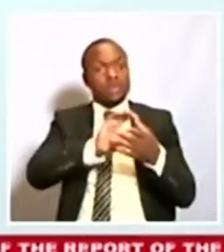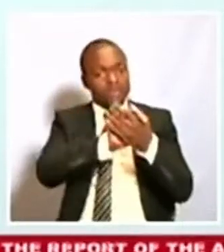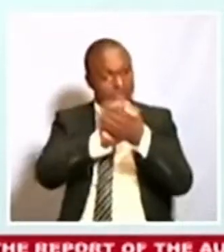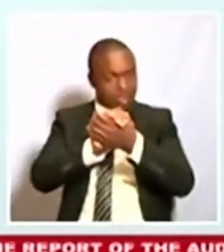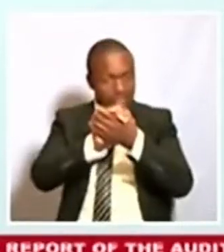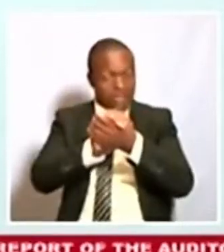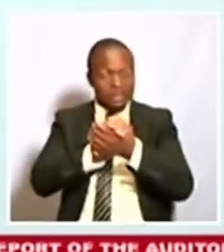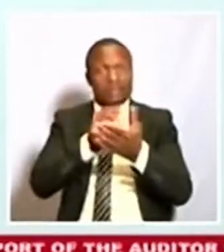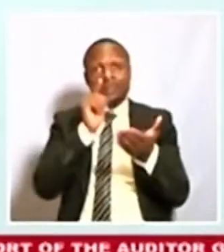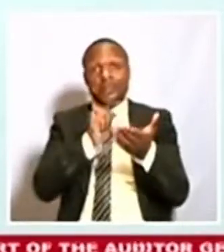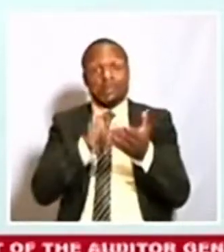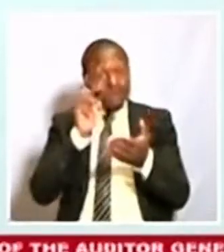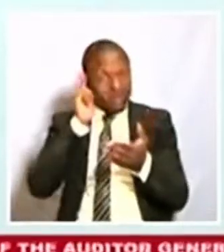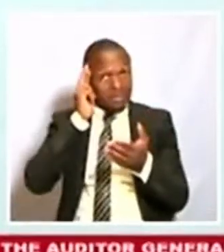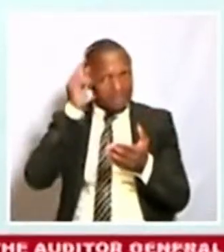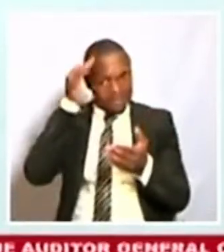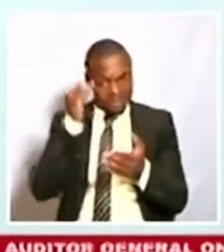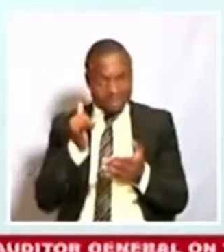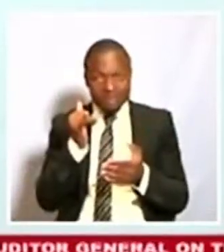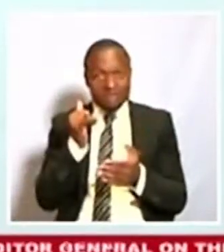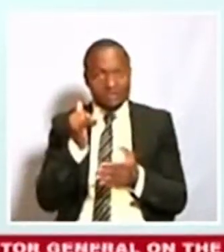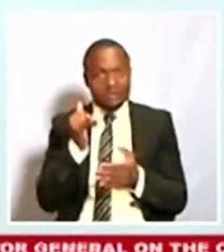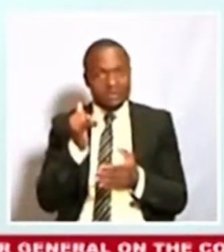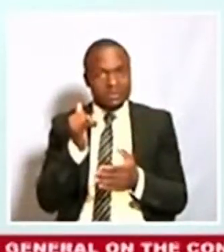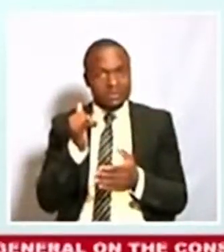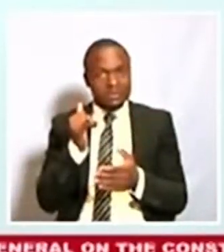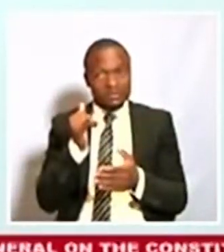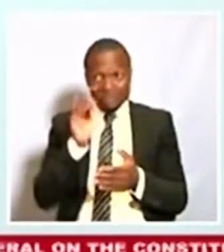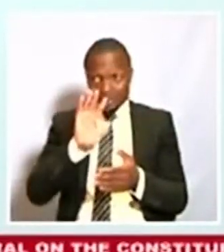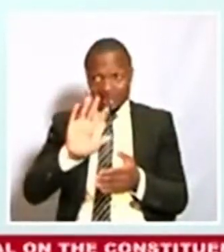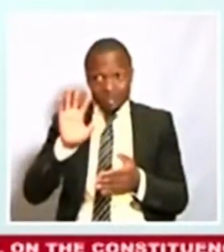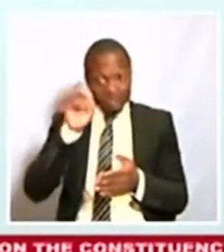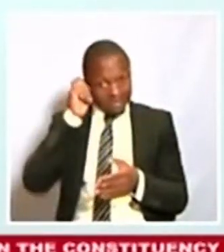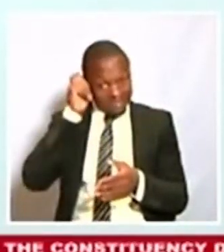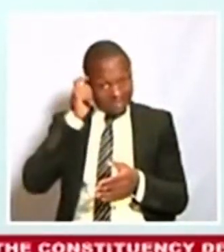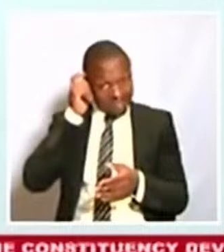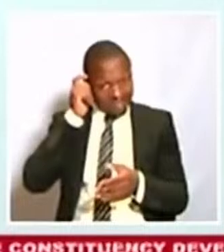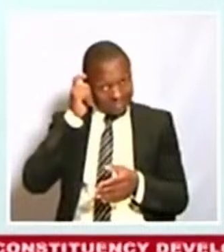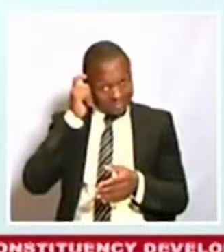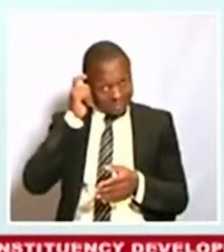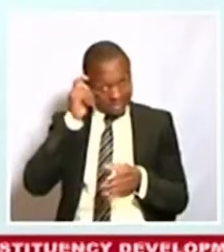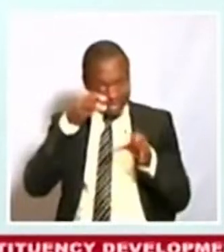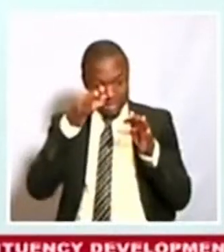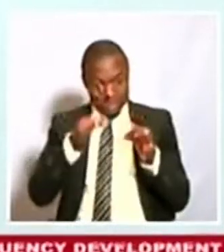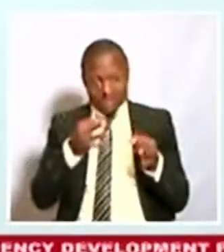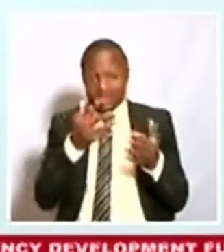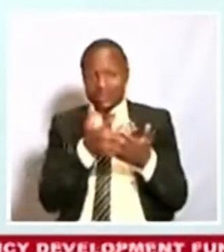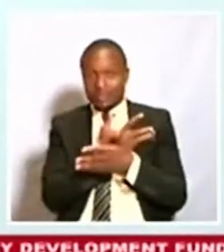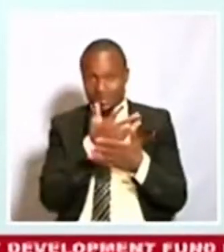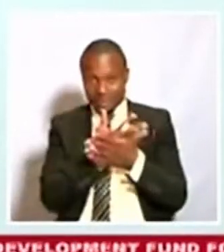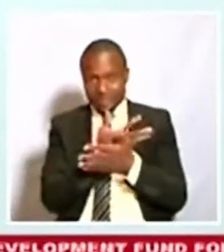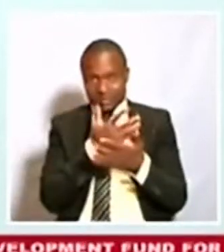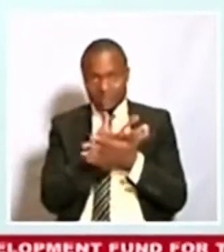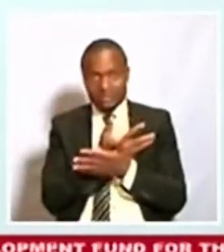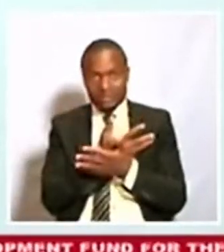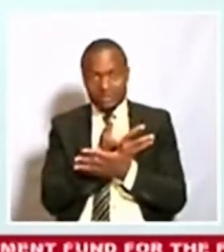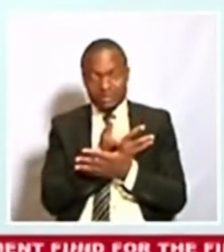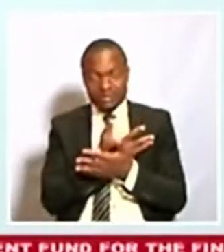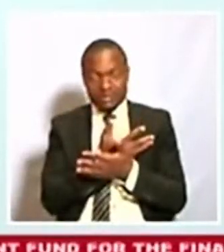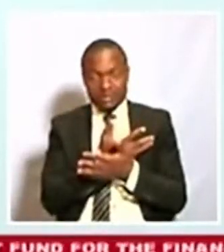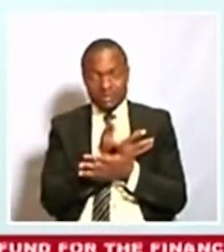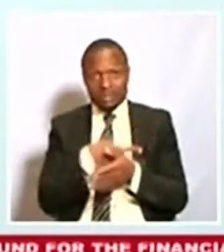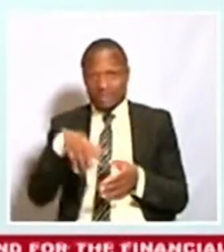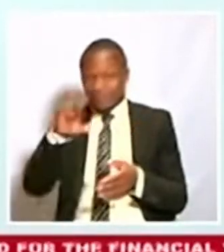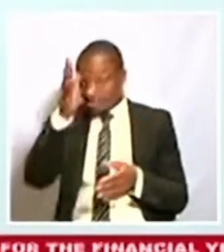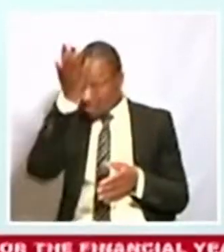And this is the reason as to why my line of thinking here is that he feared that the